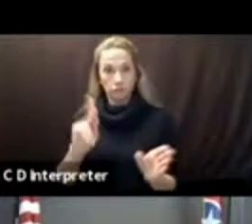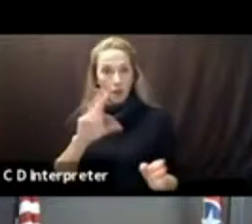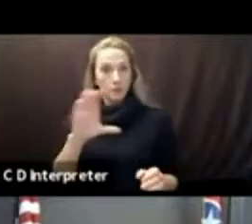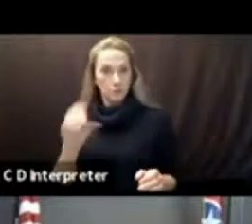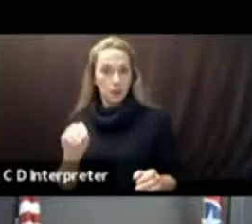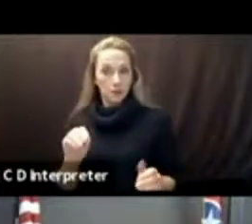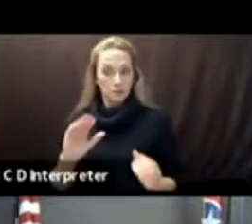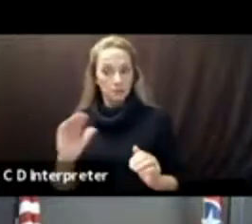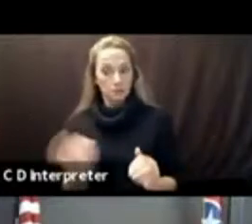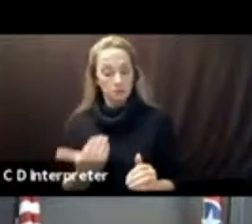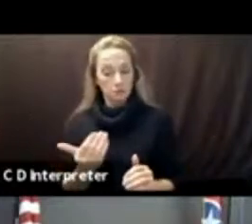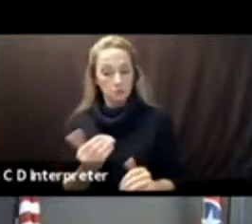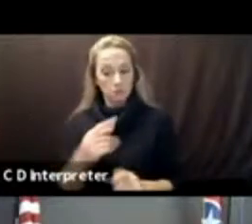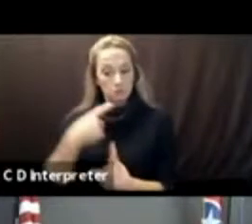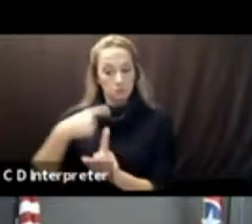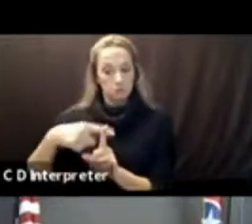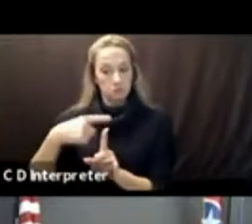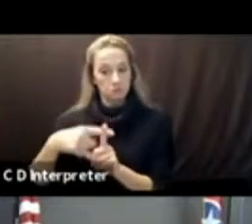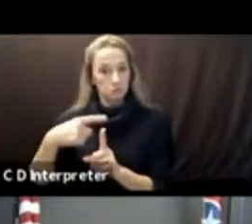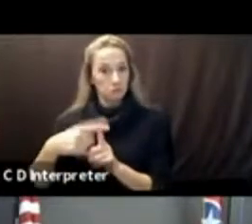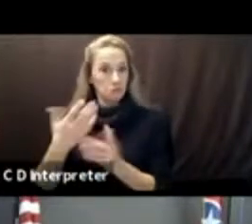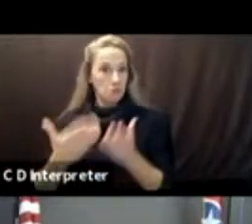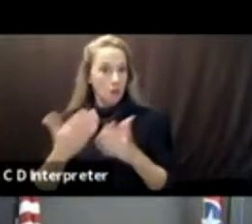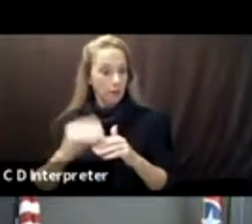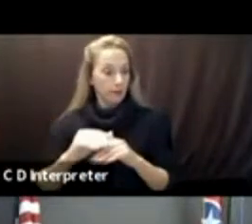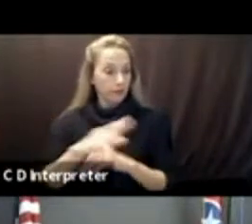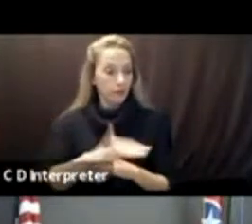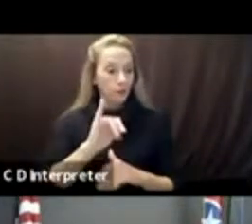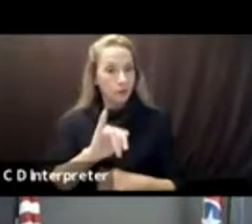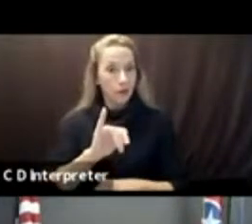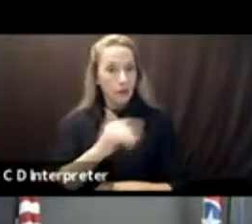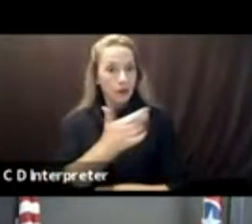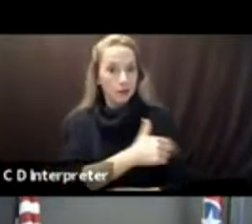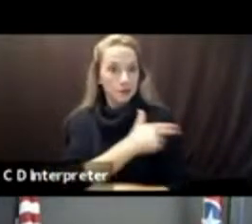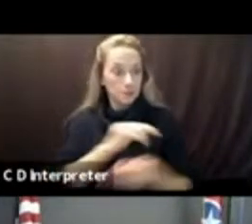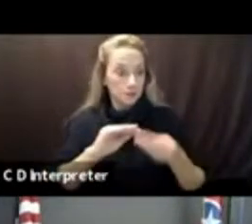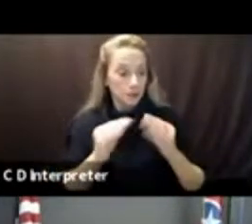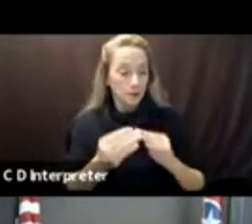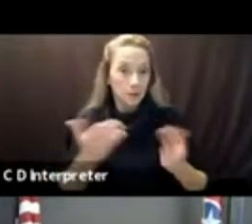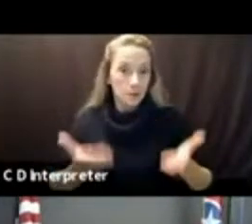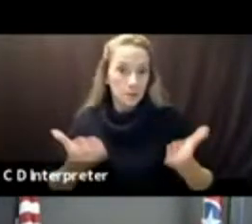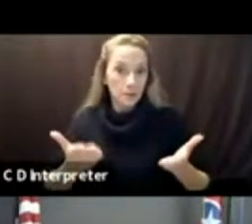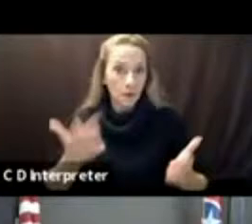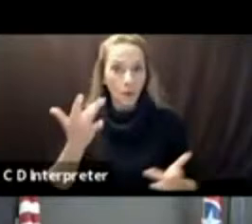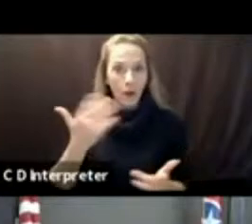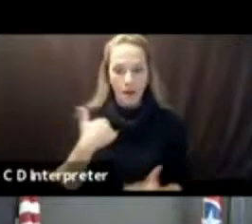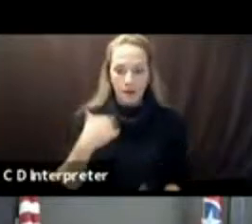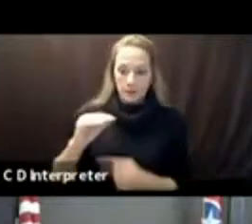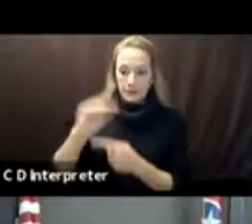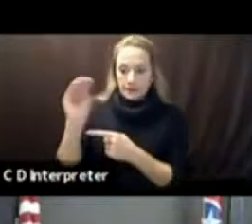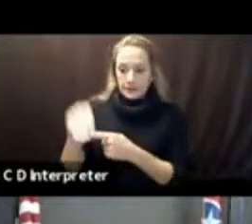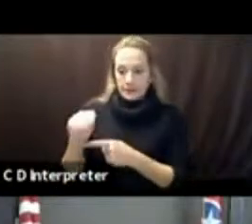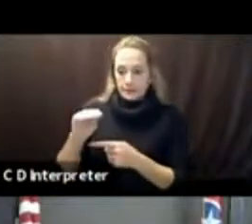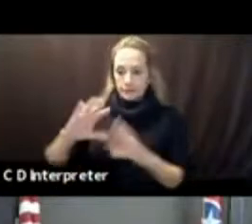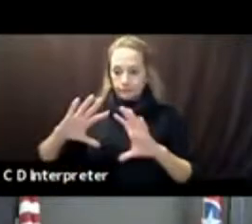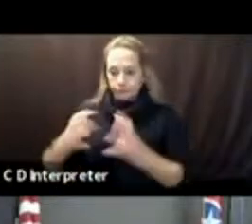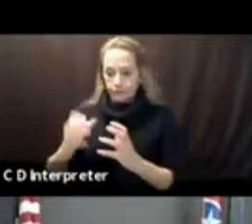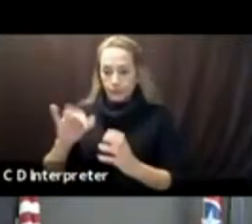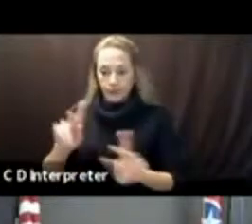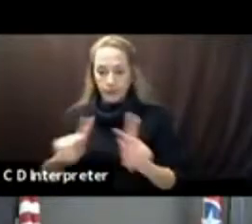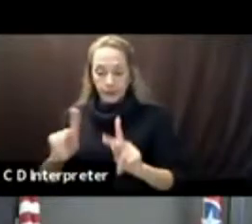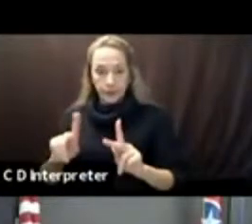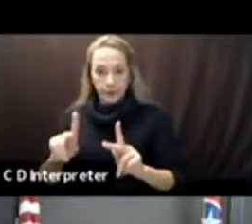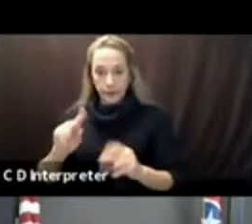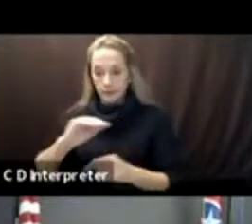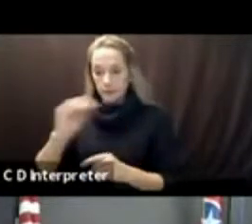favorable impact on those hospitalization numbers. When you think about, there's a certain percentage of people, and you never know who they are, but a certain